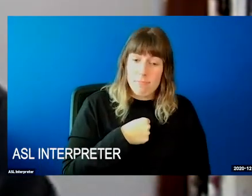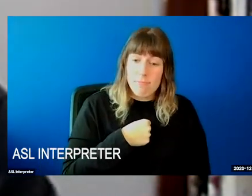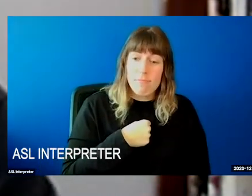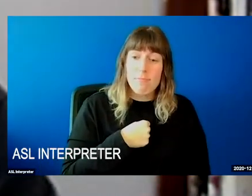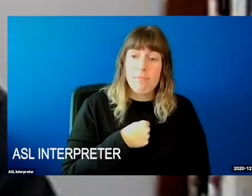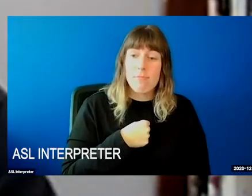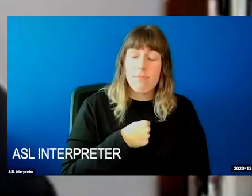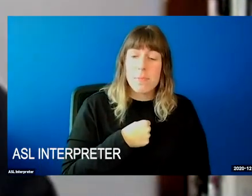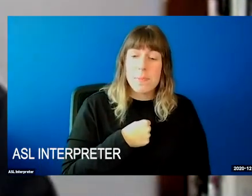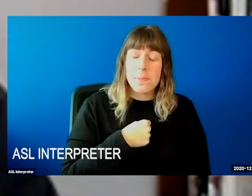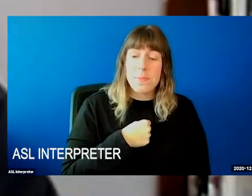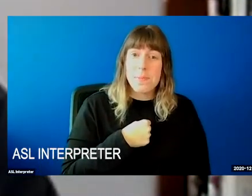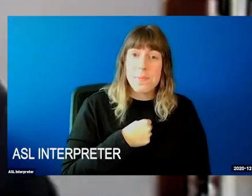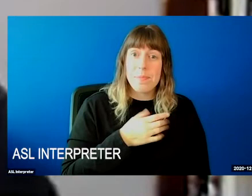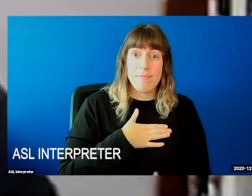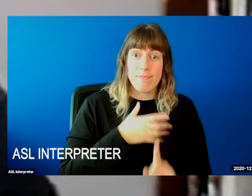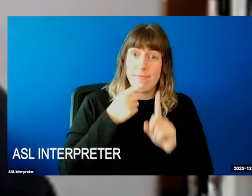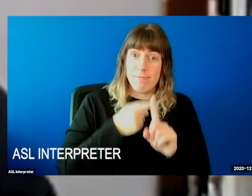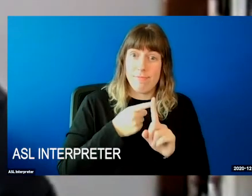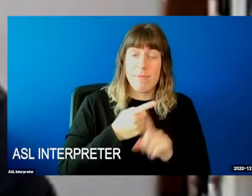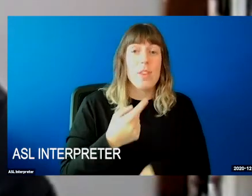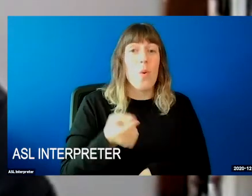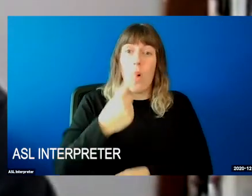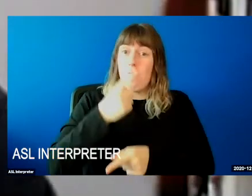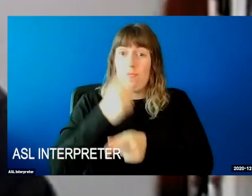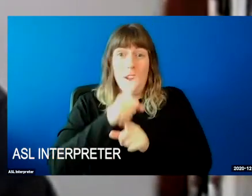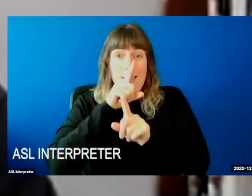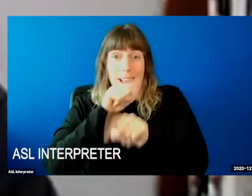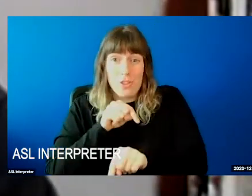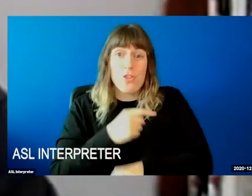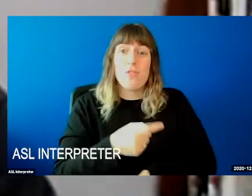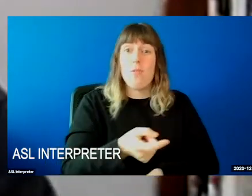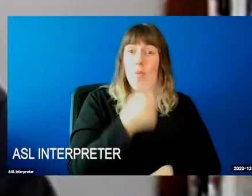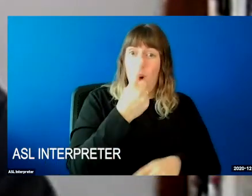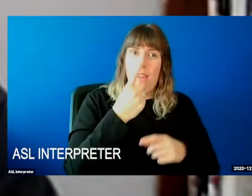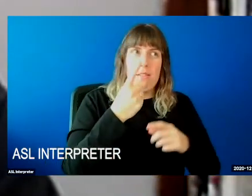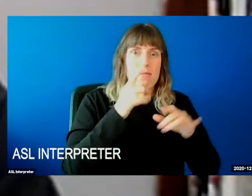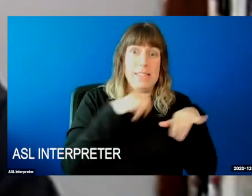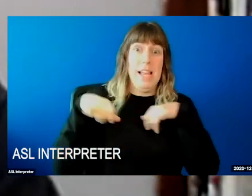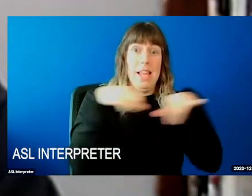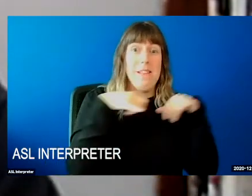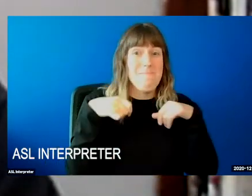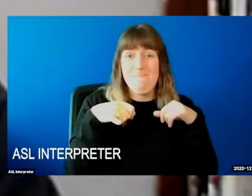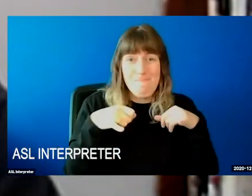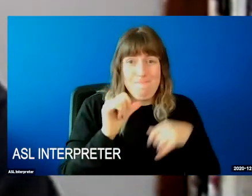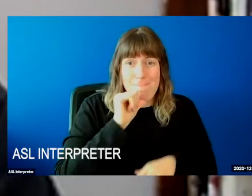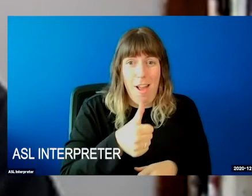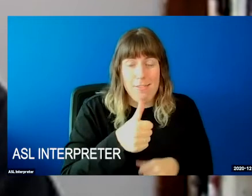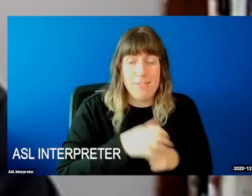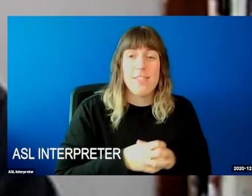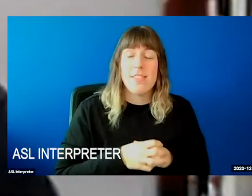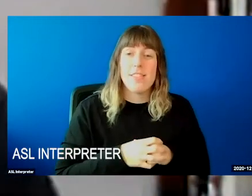not going to be one right answer, one greater good, one whole, but there's going to